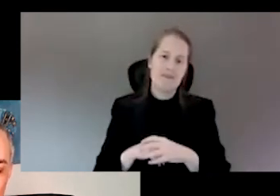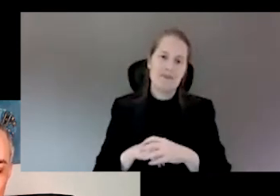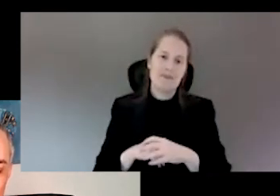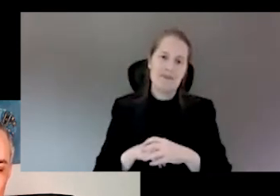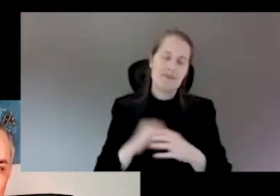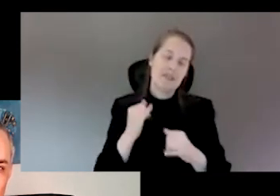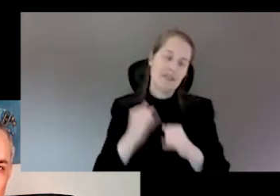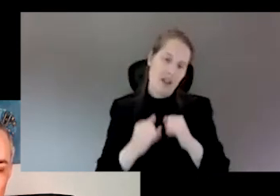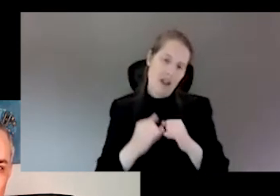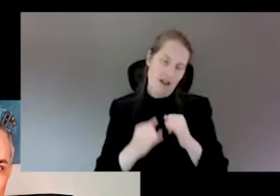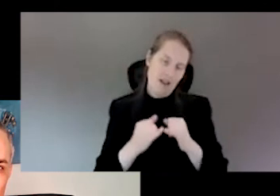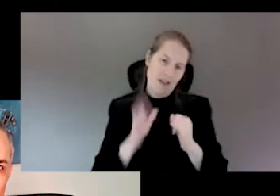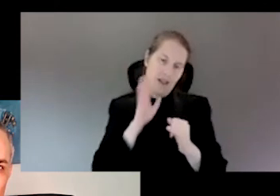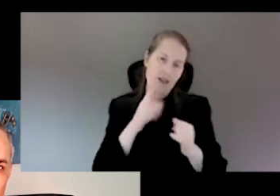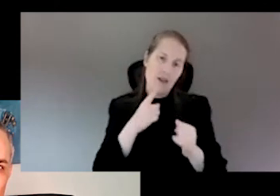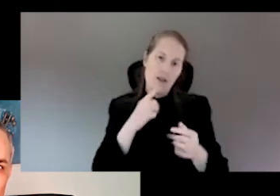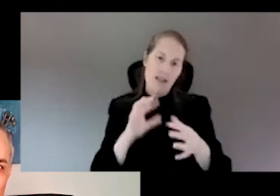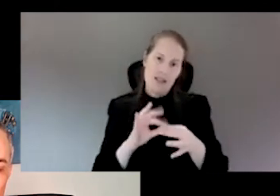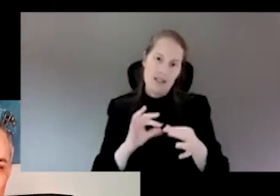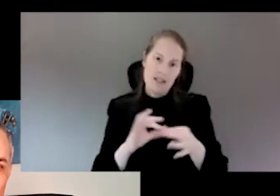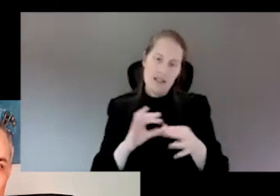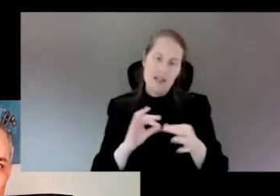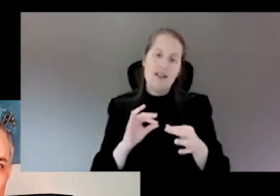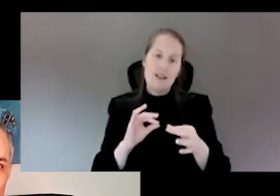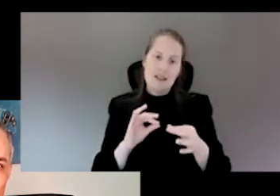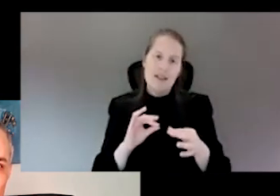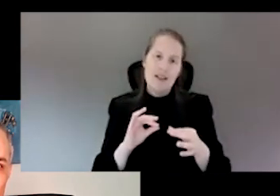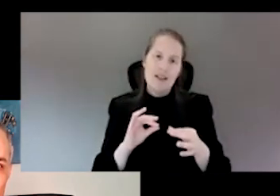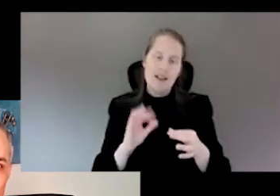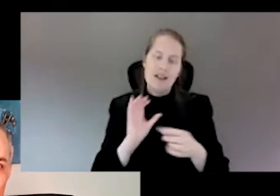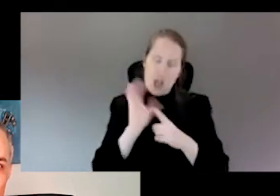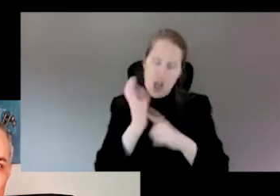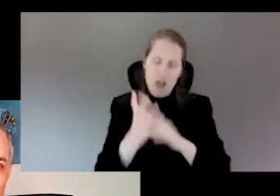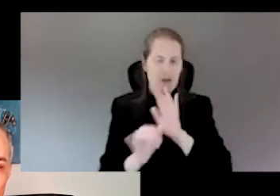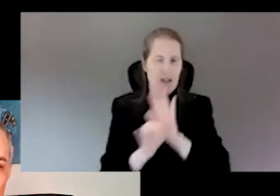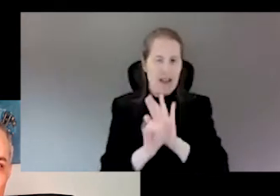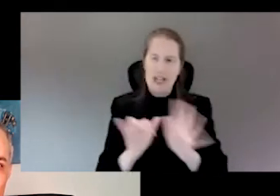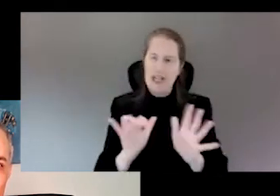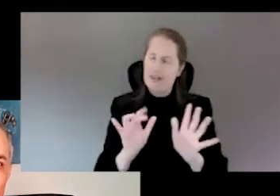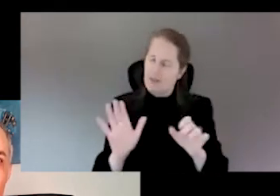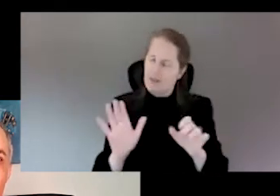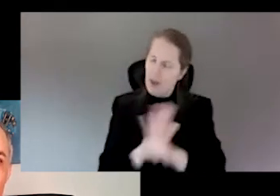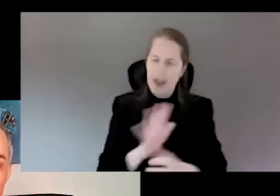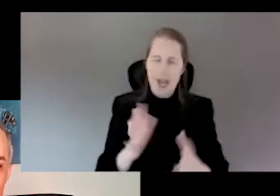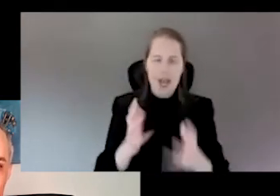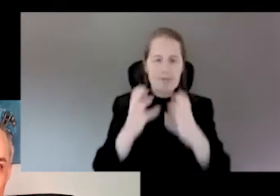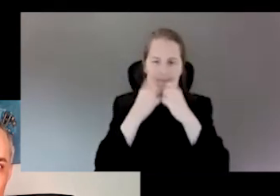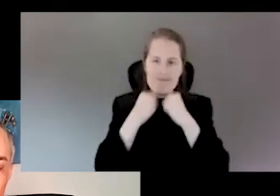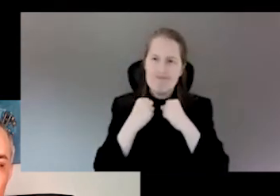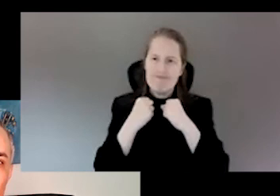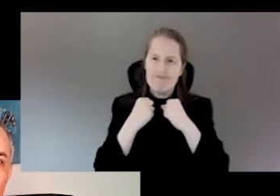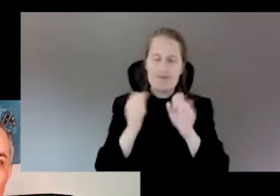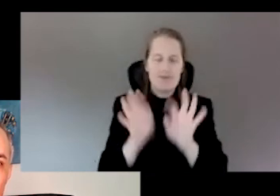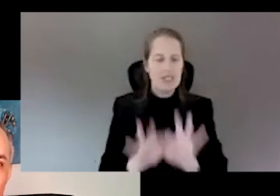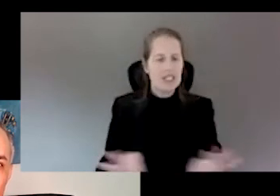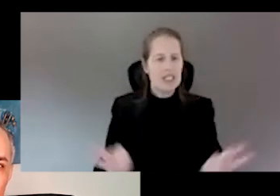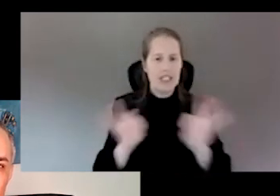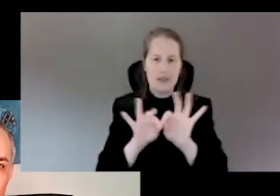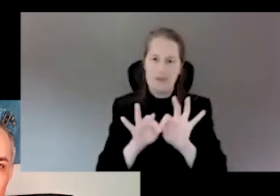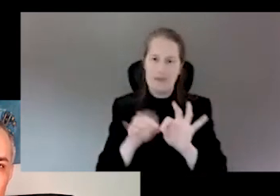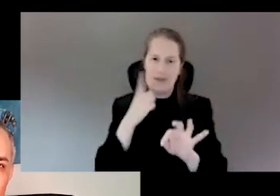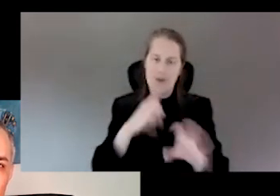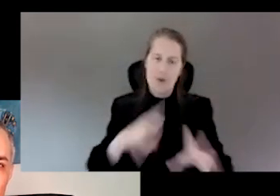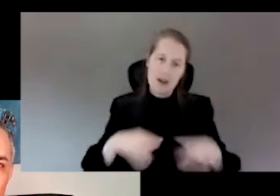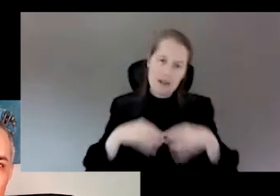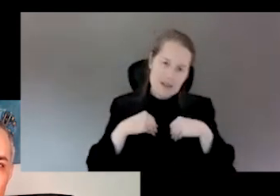say that embracing our cultural identities. I think that that is a key for acceptance, for